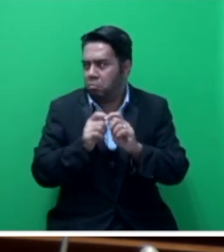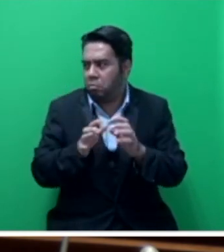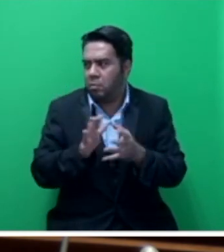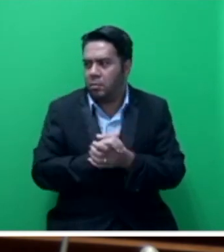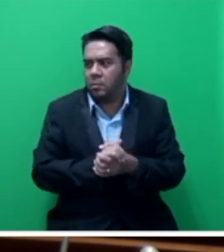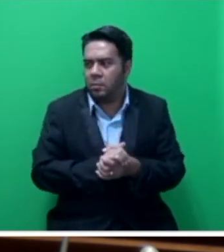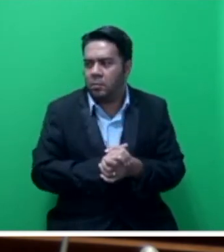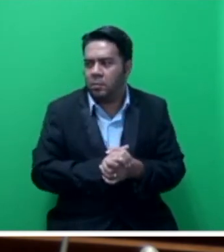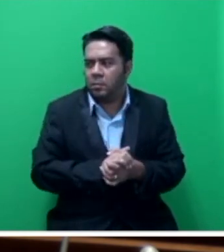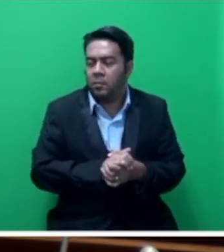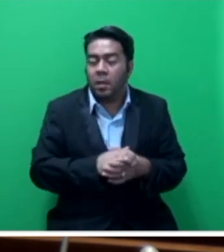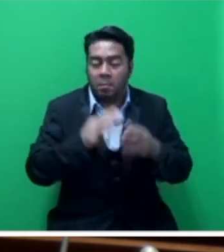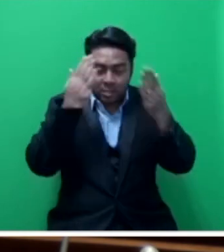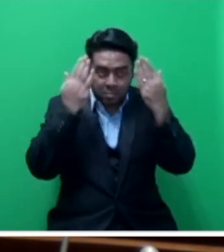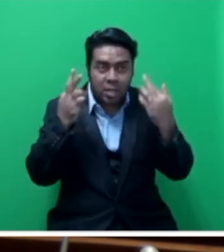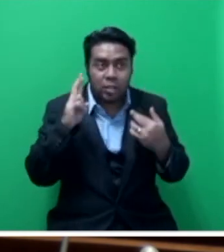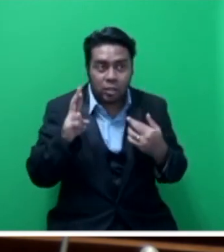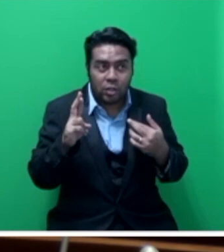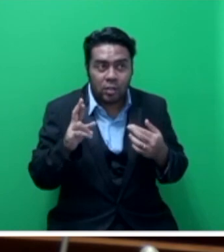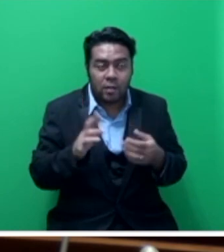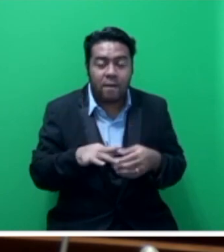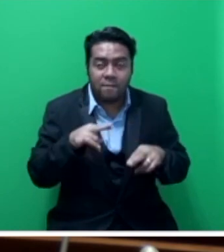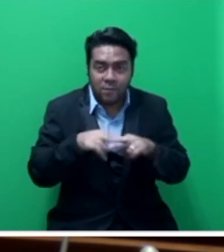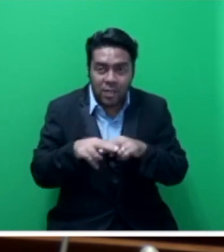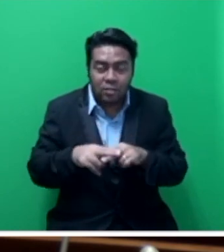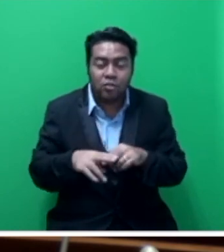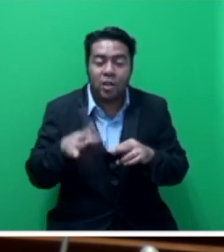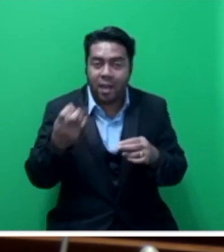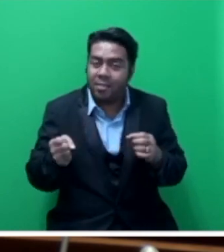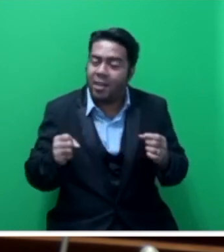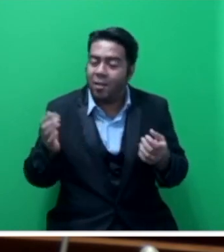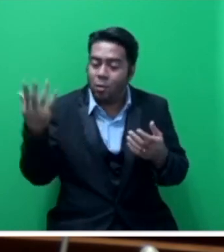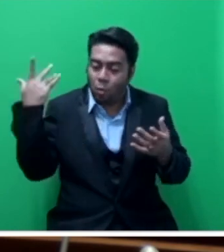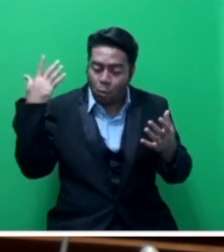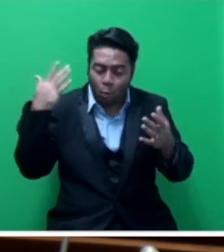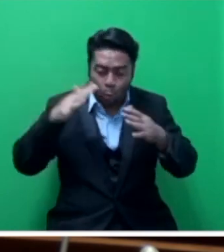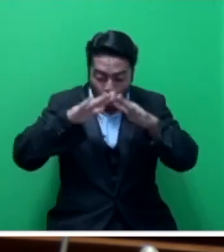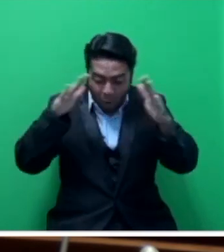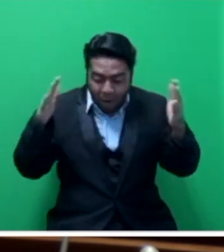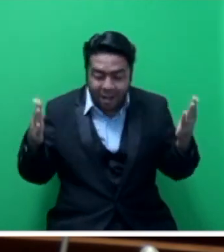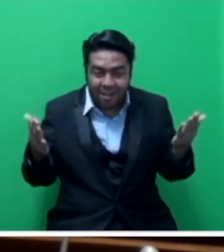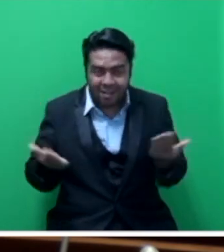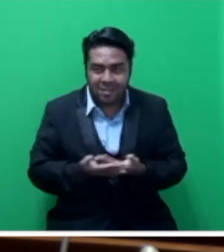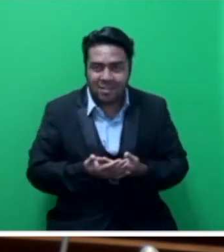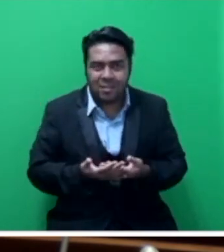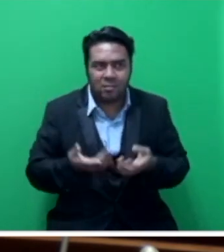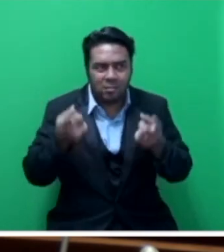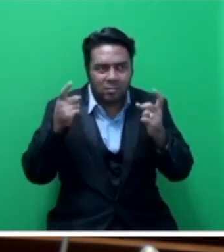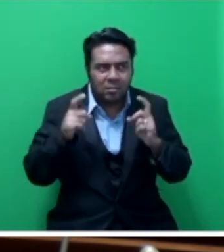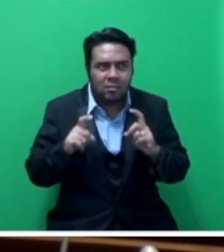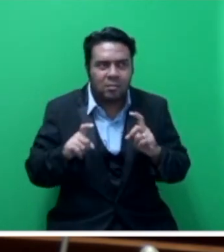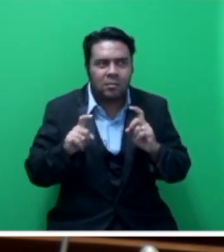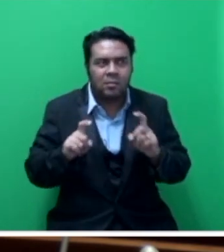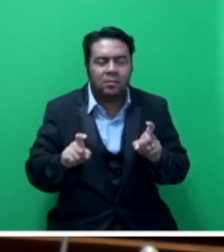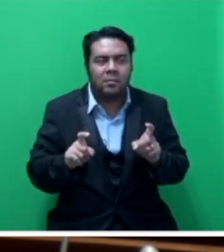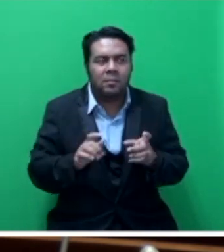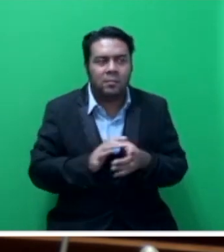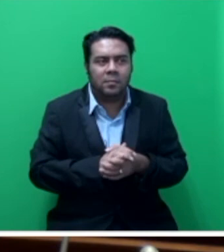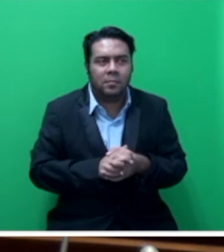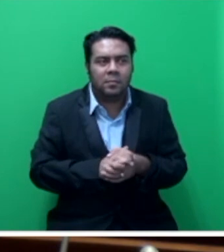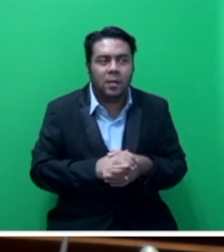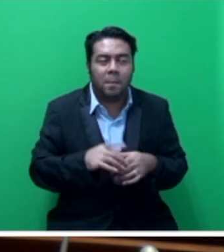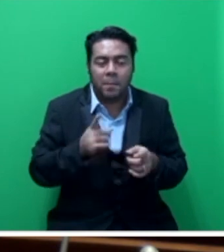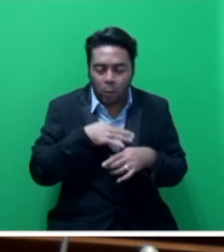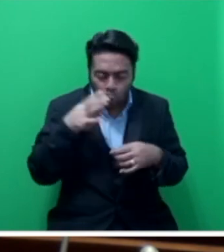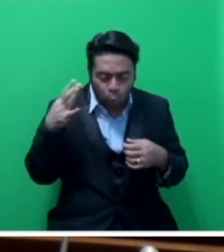Lighthouse. Mr. Speaker, sir, Fiji and the rest of the world actually remains in choppy waters due to COVID-19. But